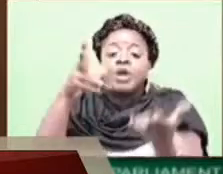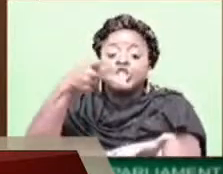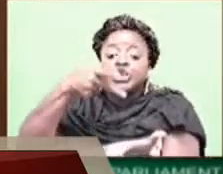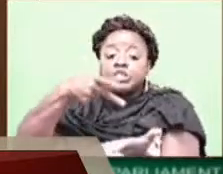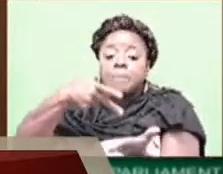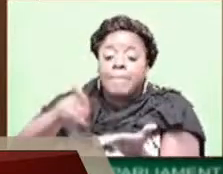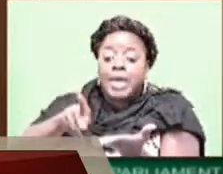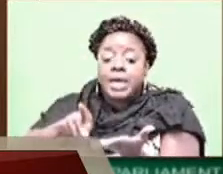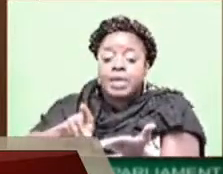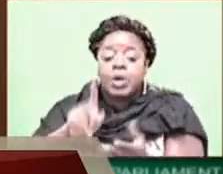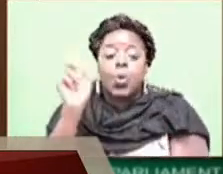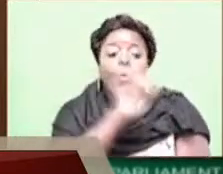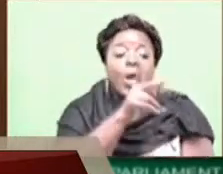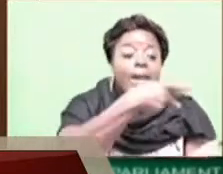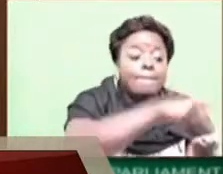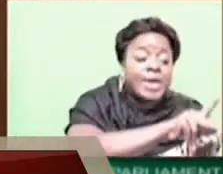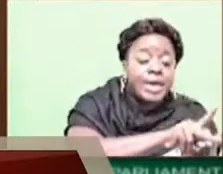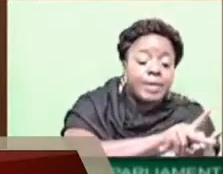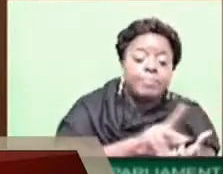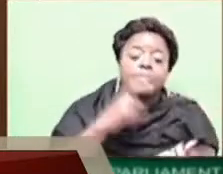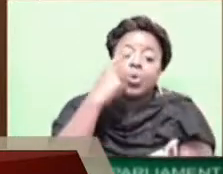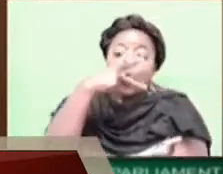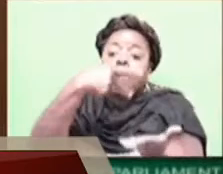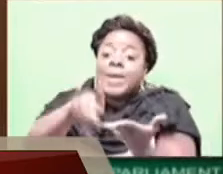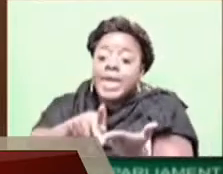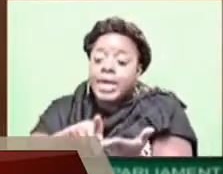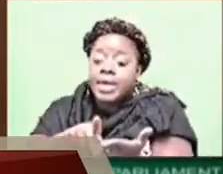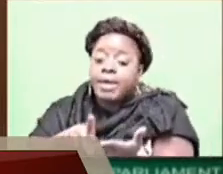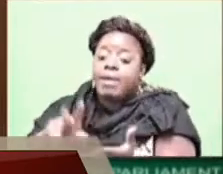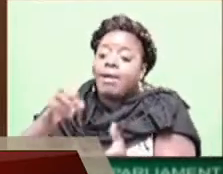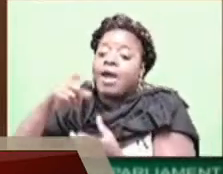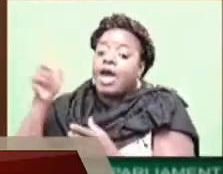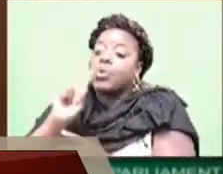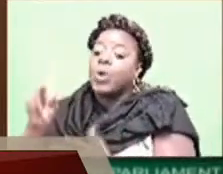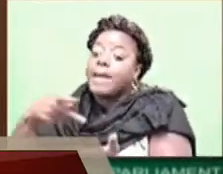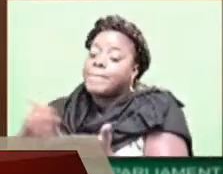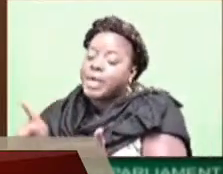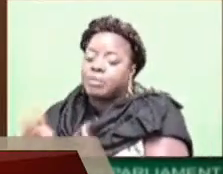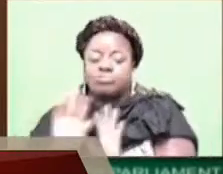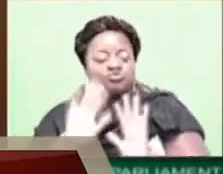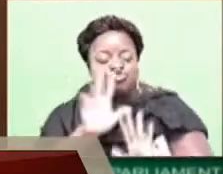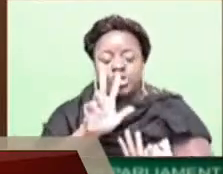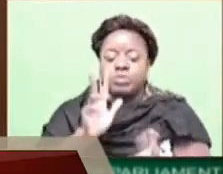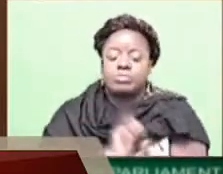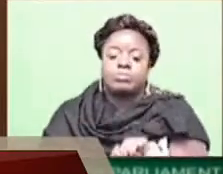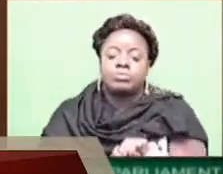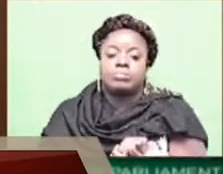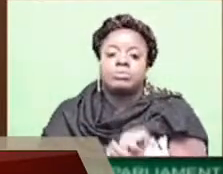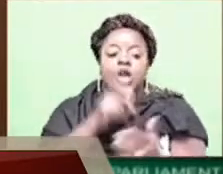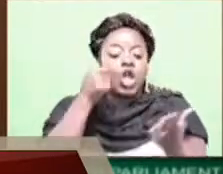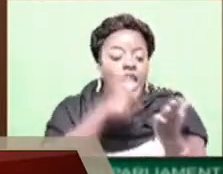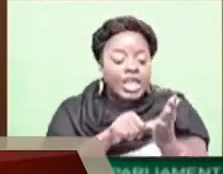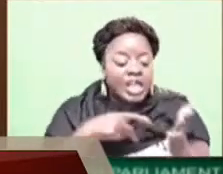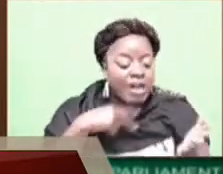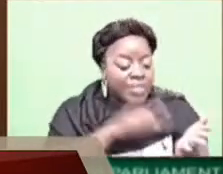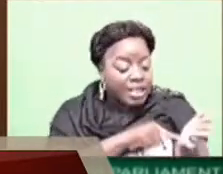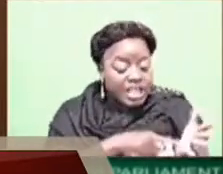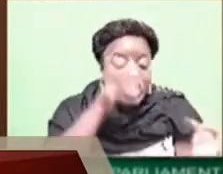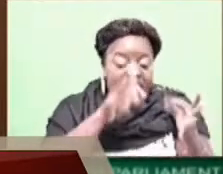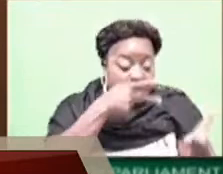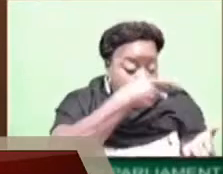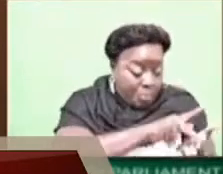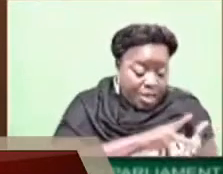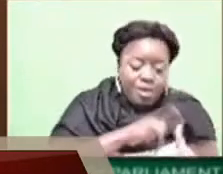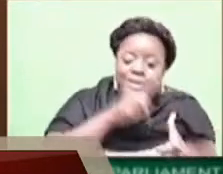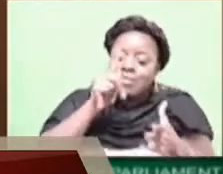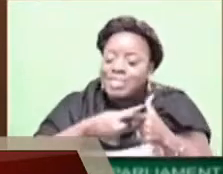and to whom, what happens with non-listing for proceedings, the certificate of payment in the event that you have paid and what is the consequence of